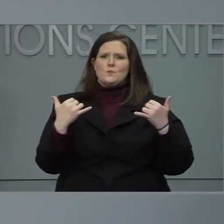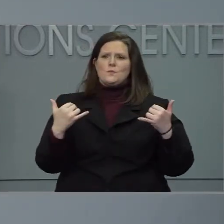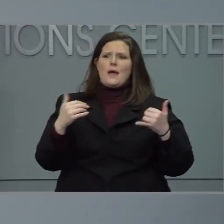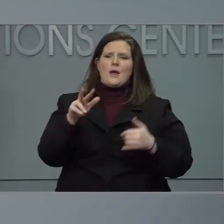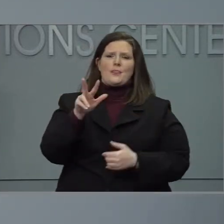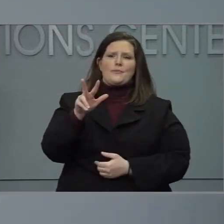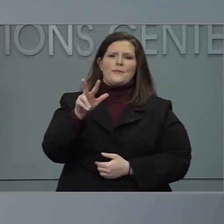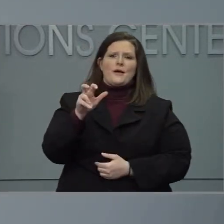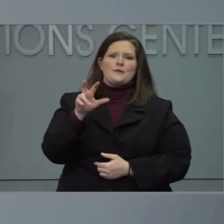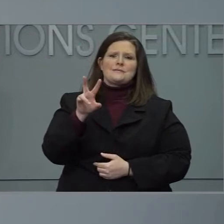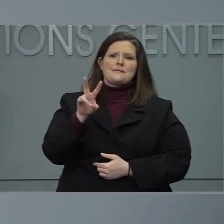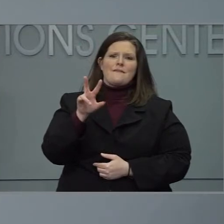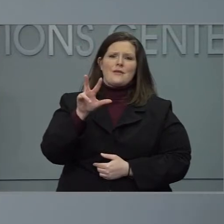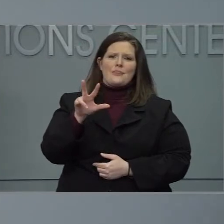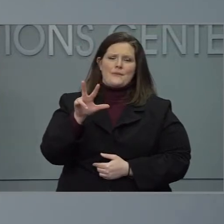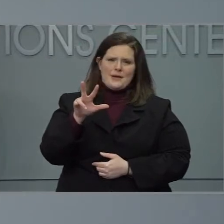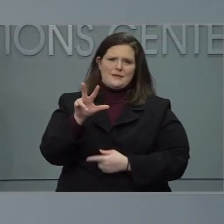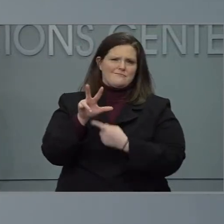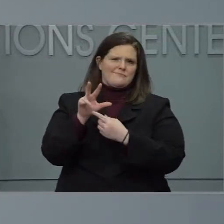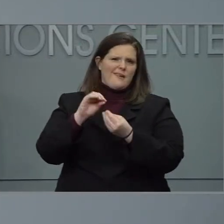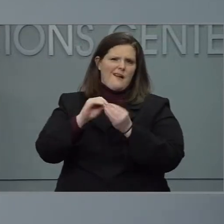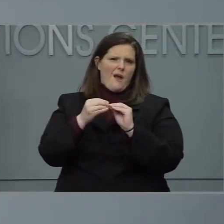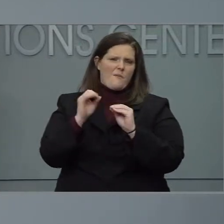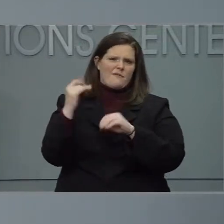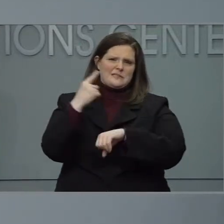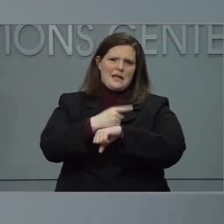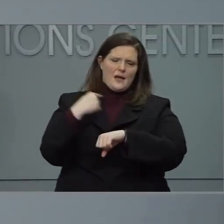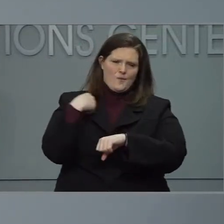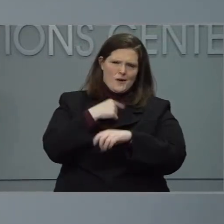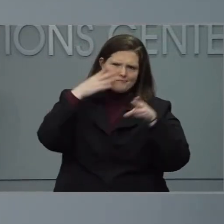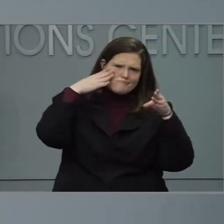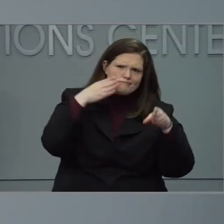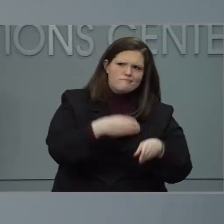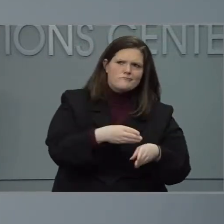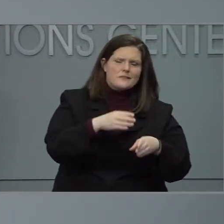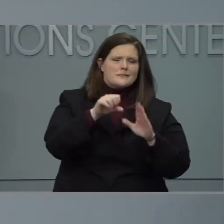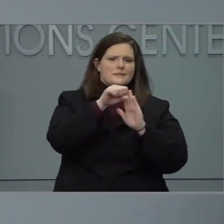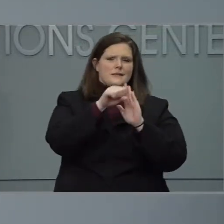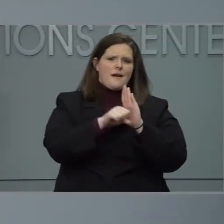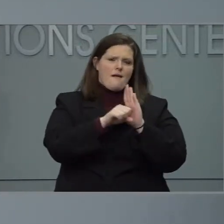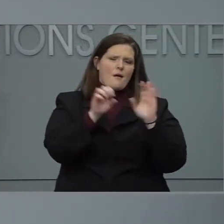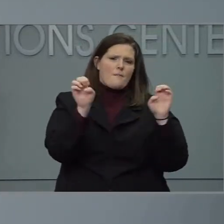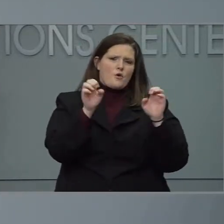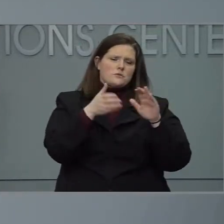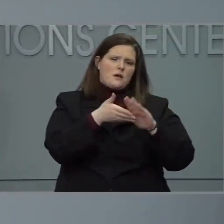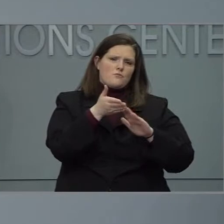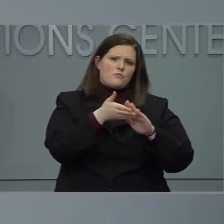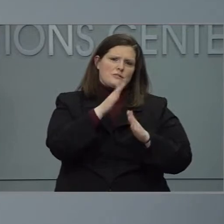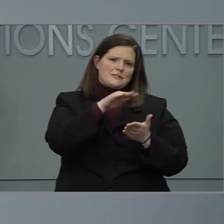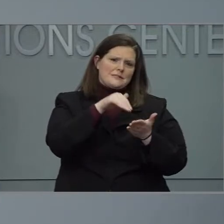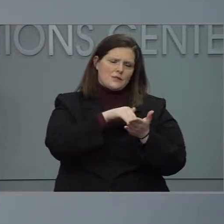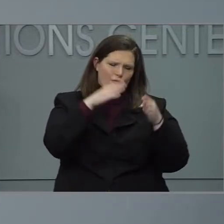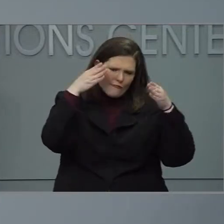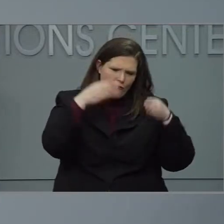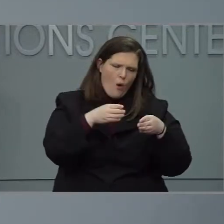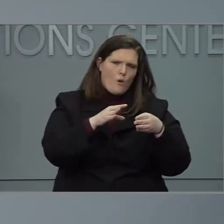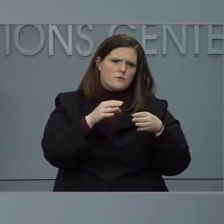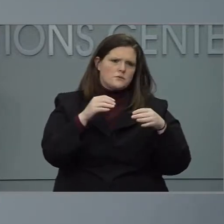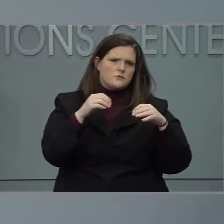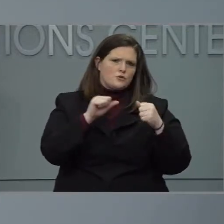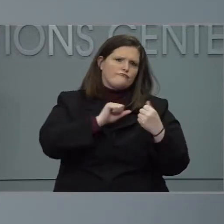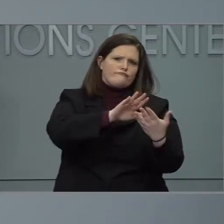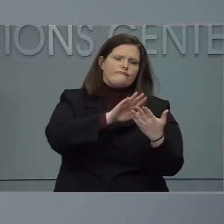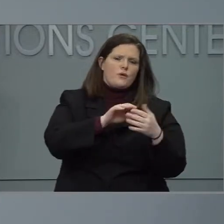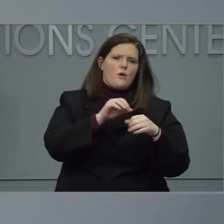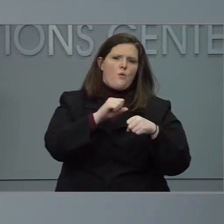373 of the State Emergency Operations Center activation for the COVID-19 response. We continue to support our state